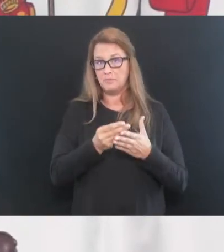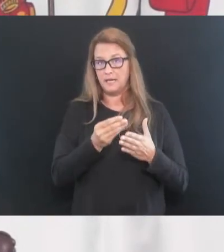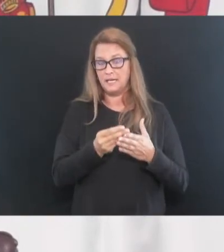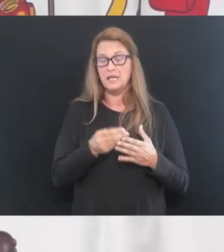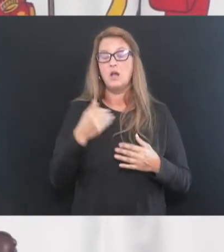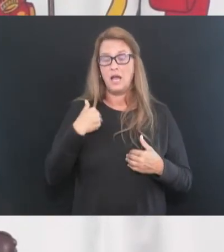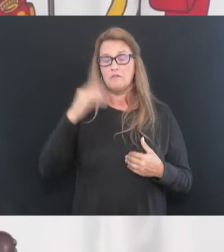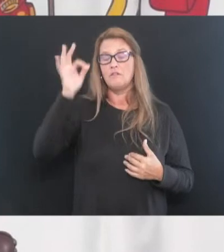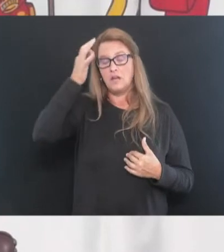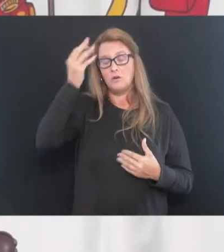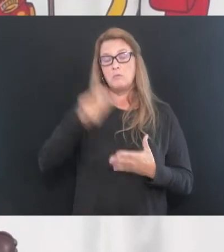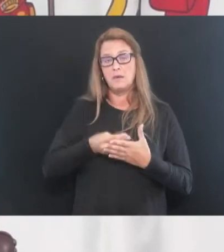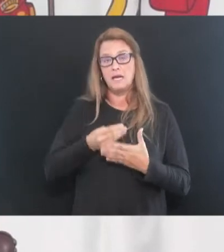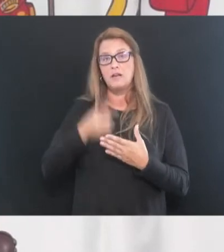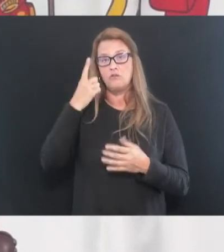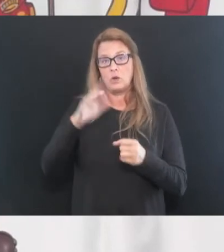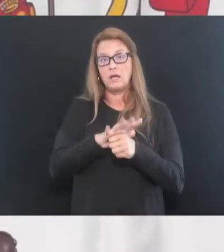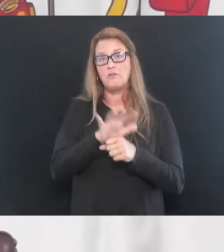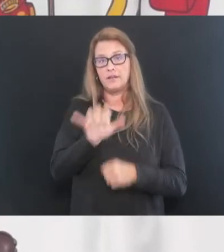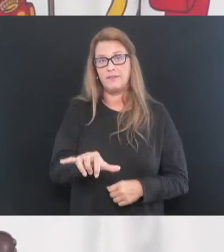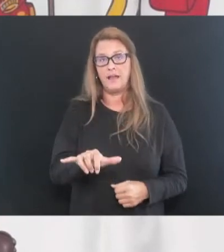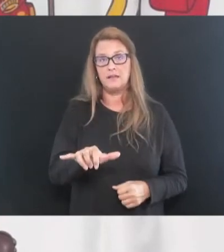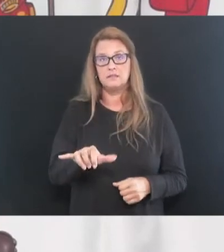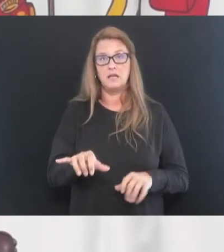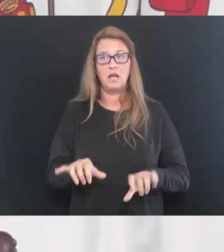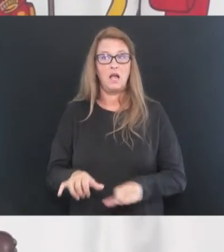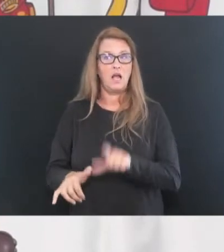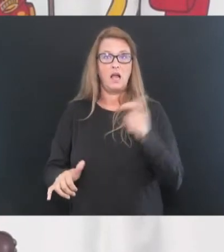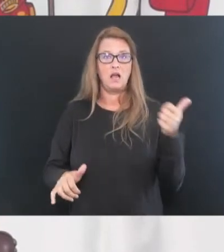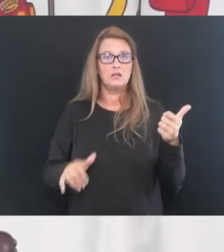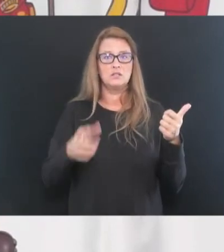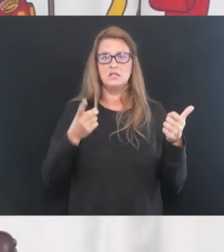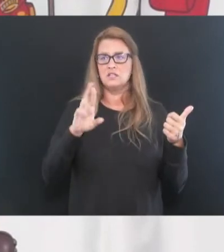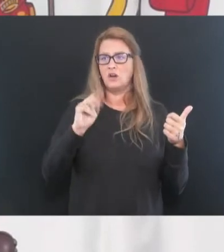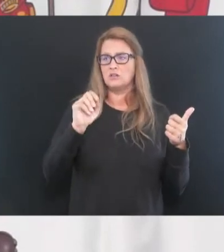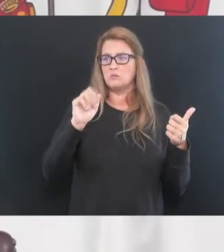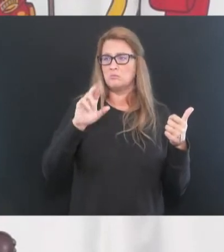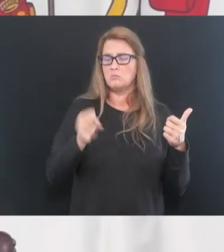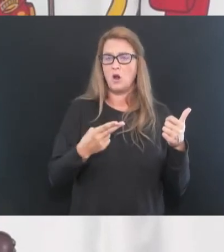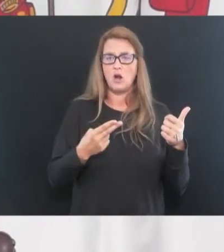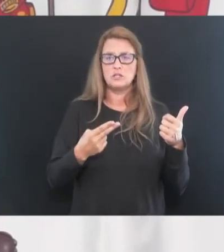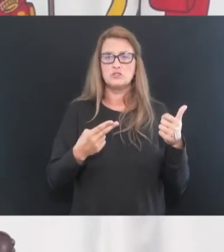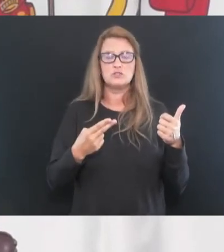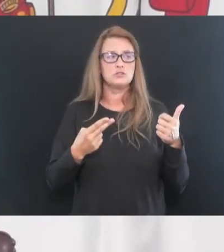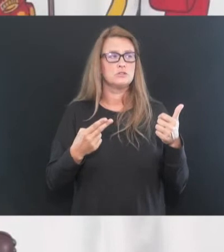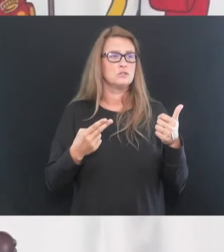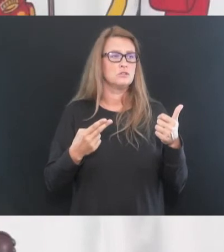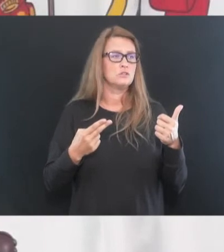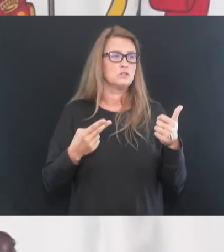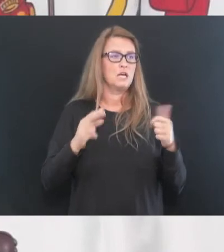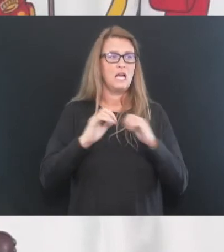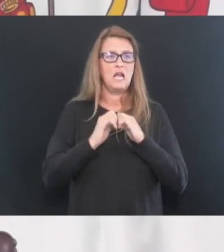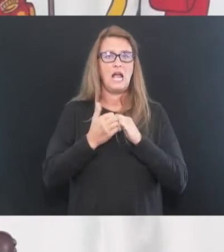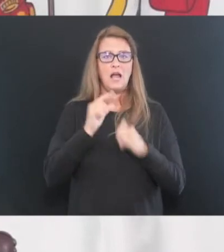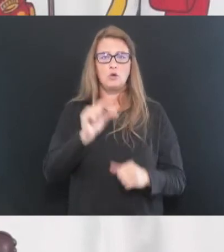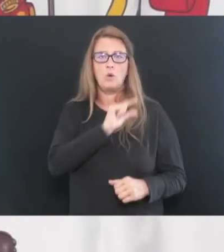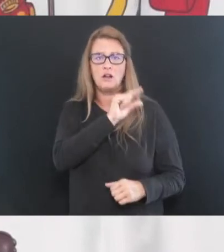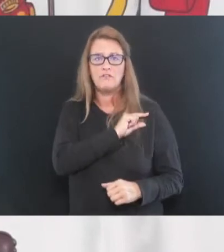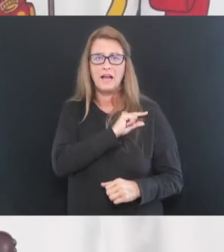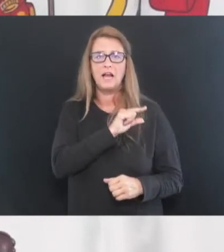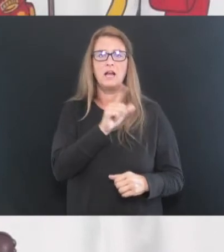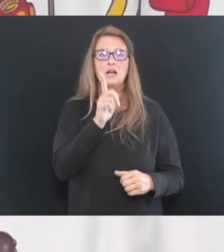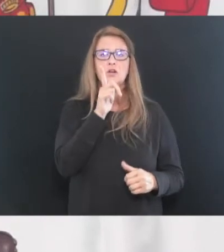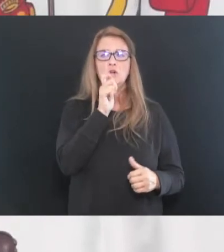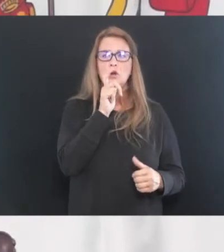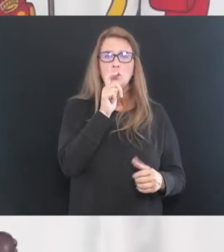and then all the rest of it. I think Dr. Marsh is going to have to tell you, you know, how you qualify, who's going to